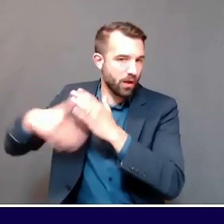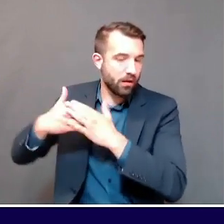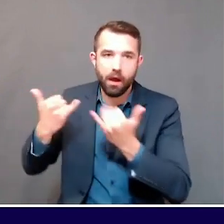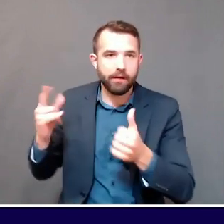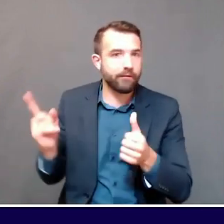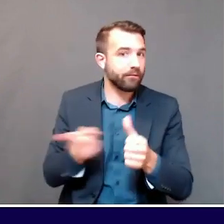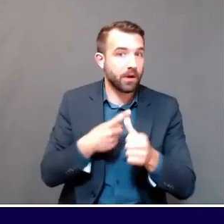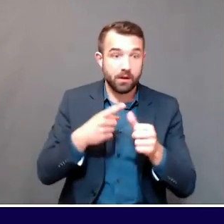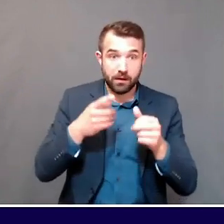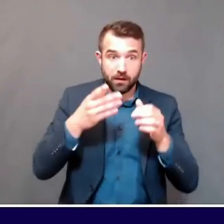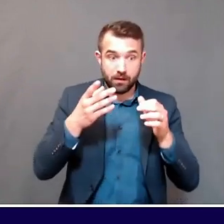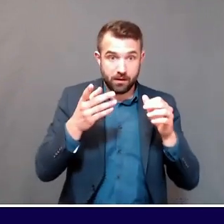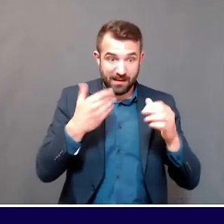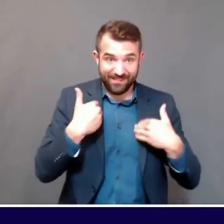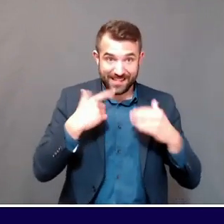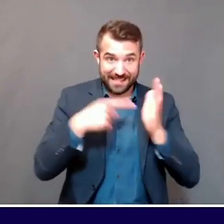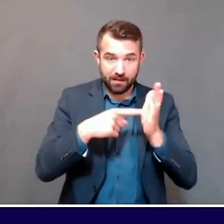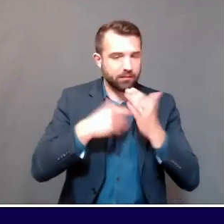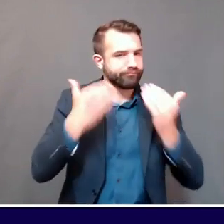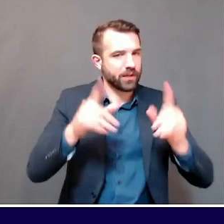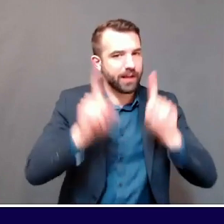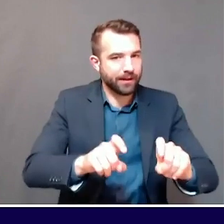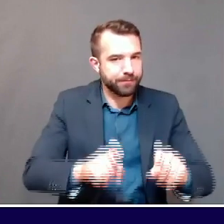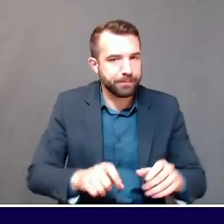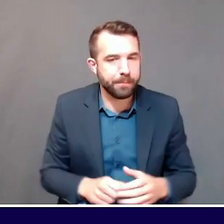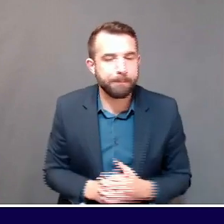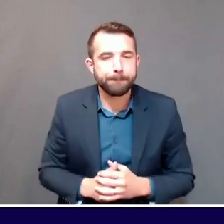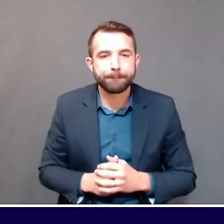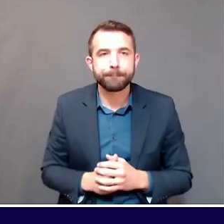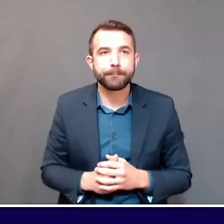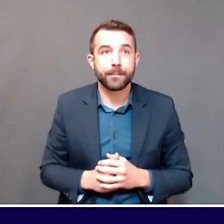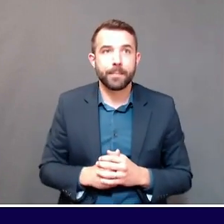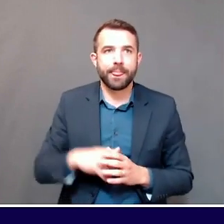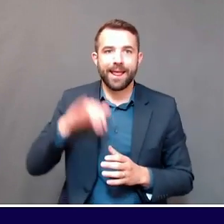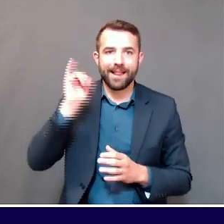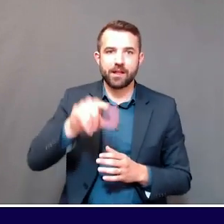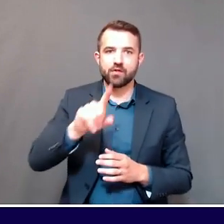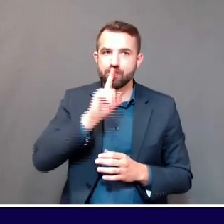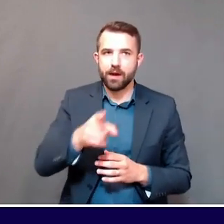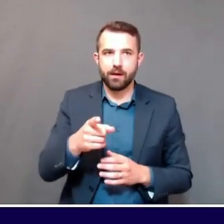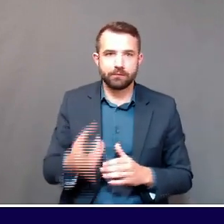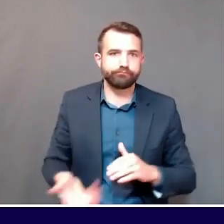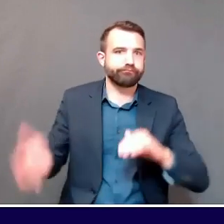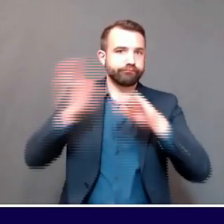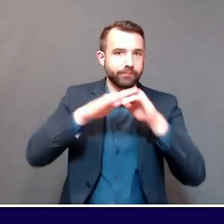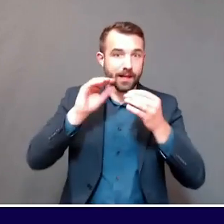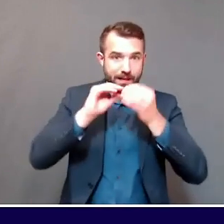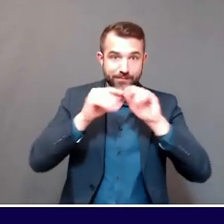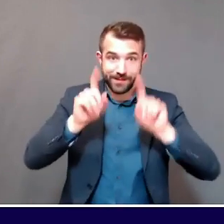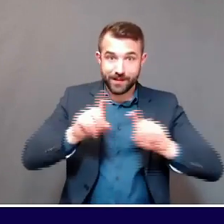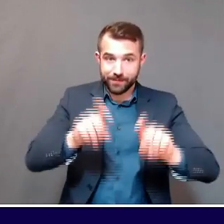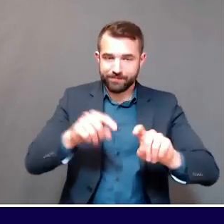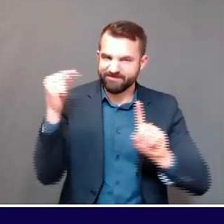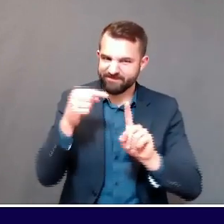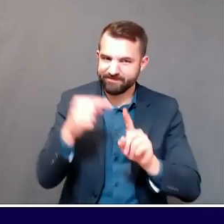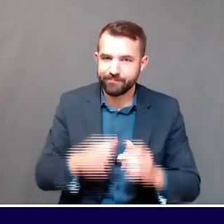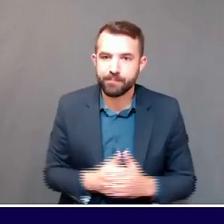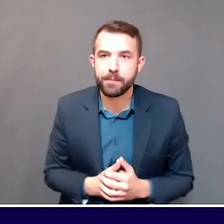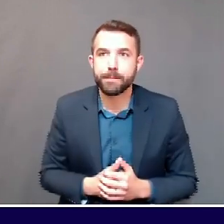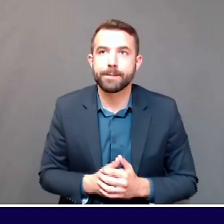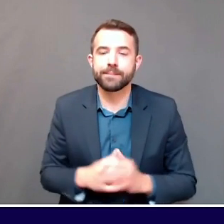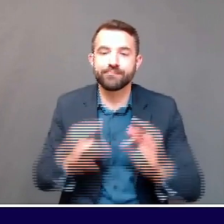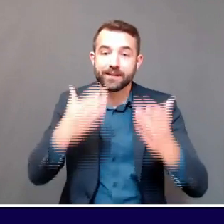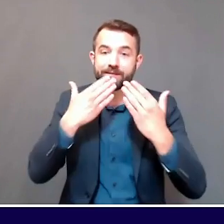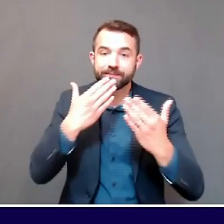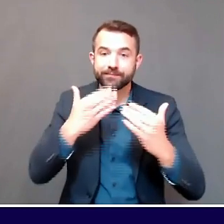the availability of testing that we will do at our state lab. Thank you. You bet, Don. I'm going to turn next to